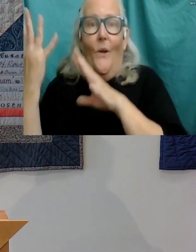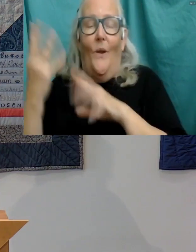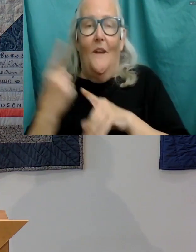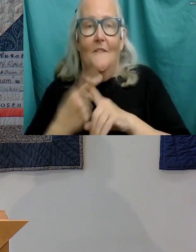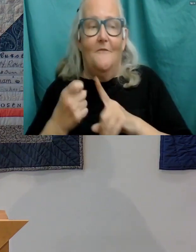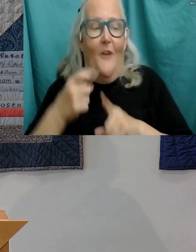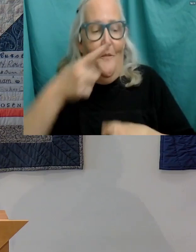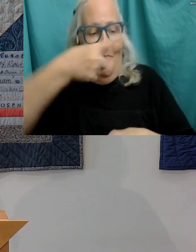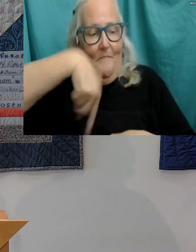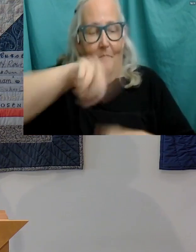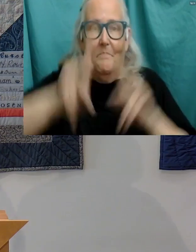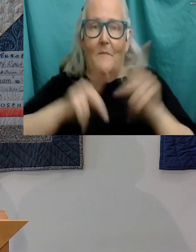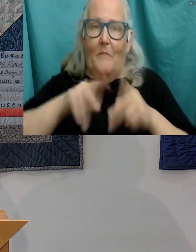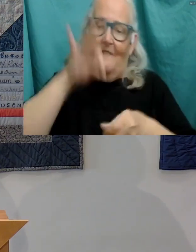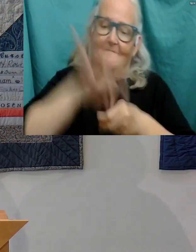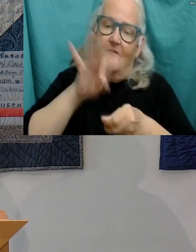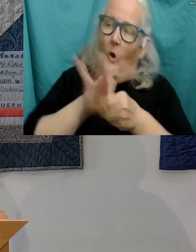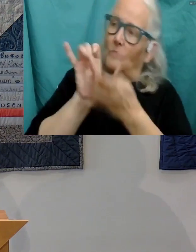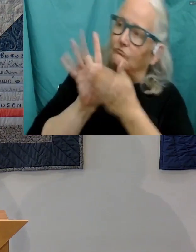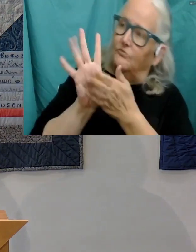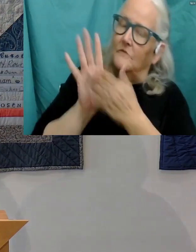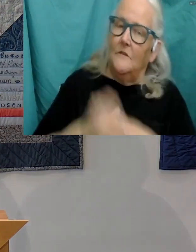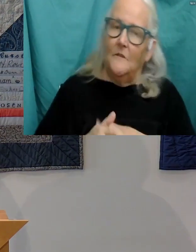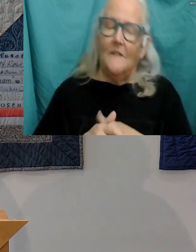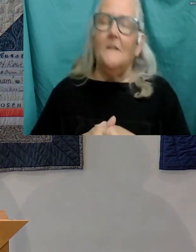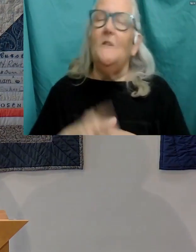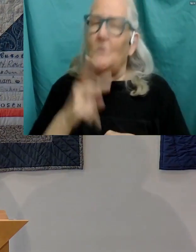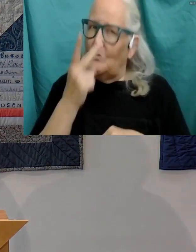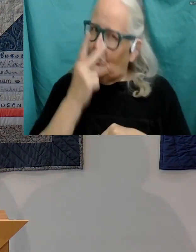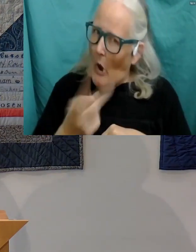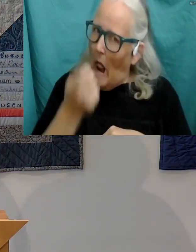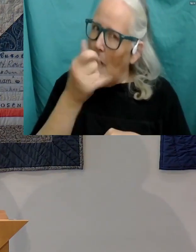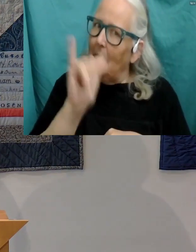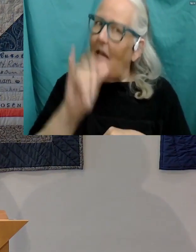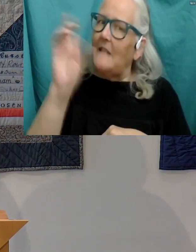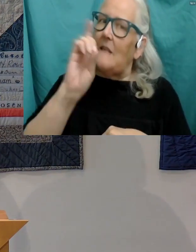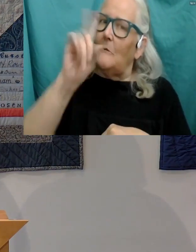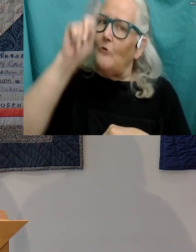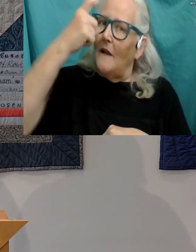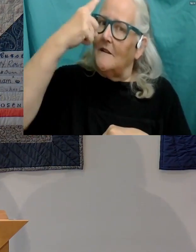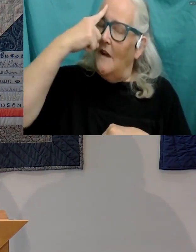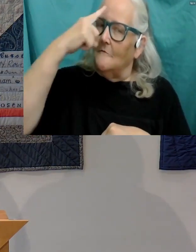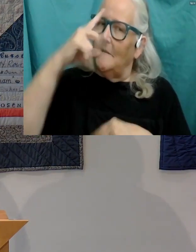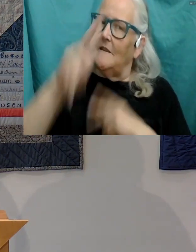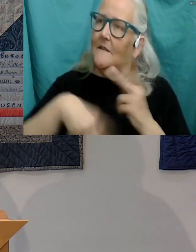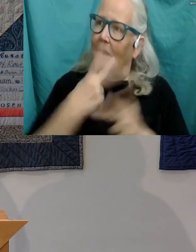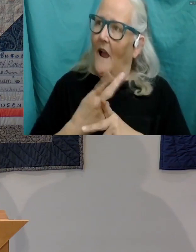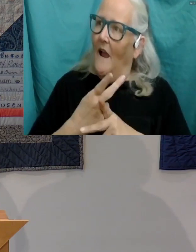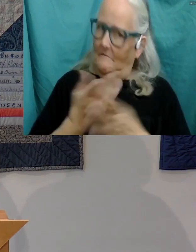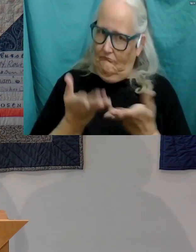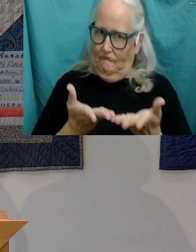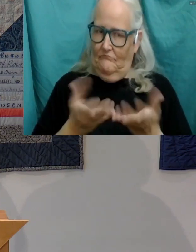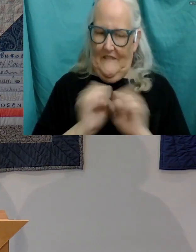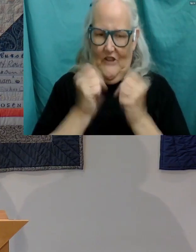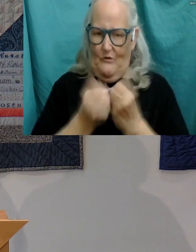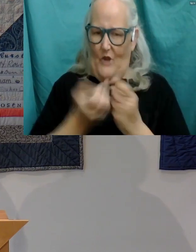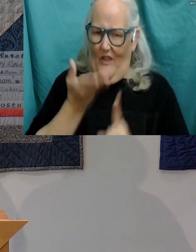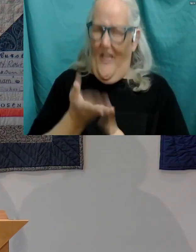You did have glimmers of a democratic and covenantal society right there on the pirate ships